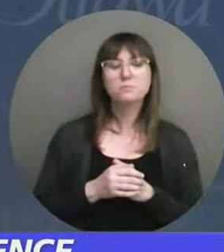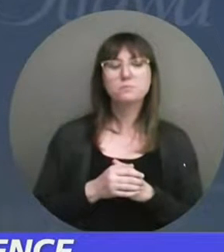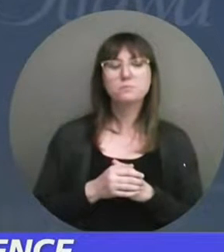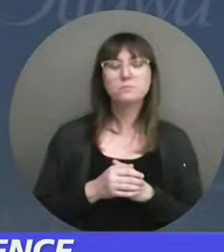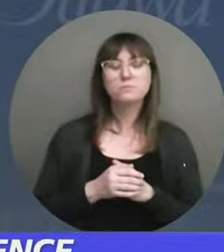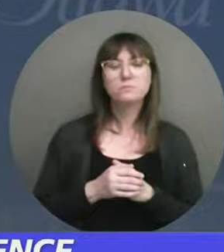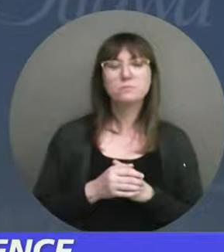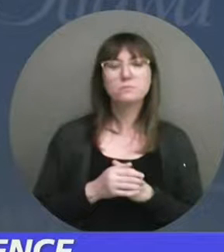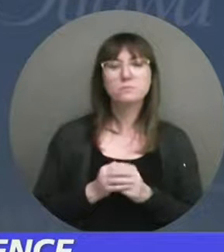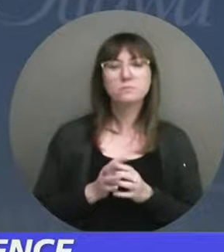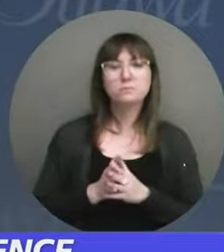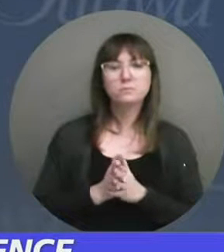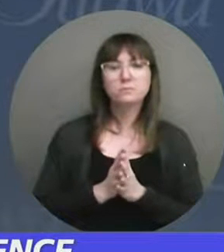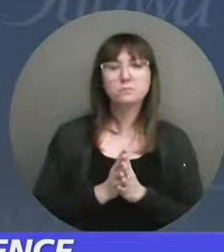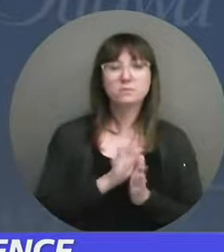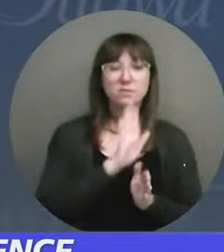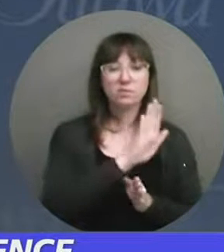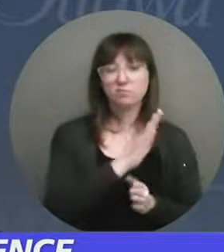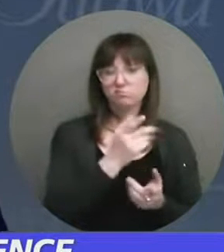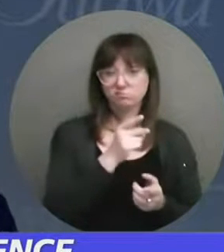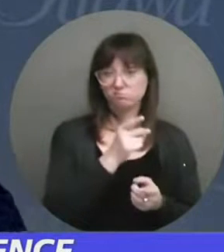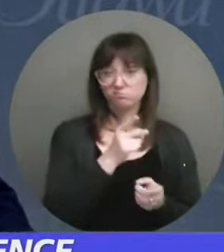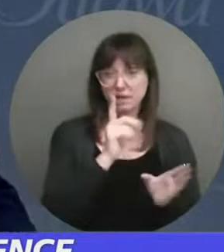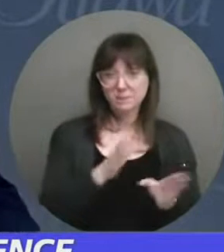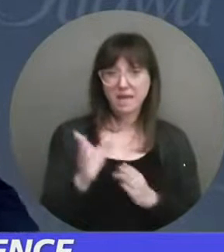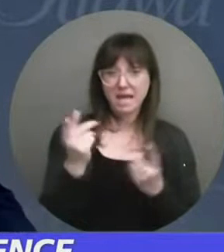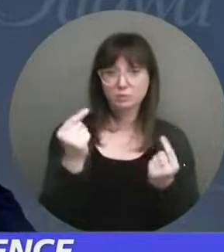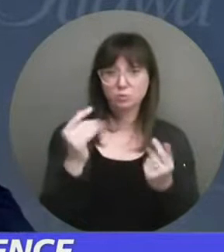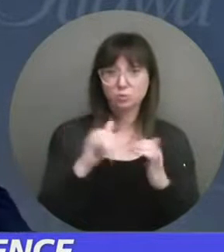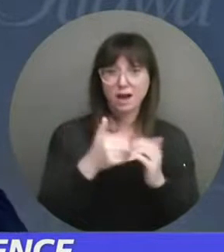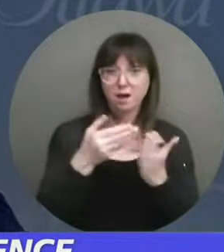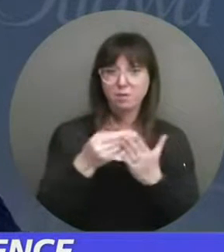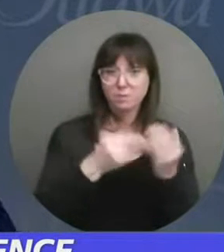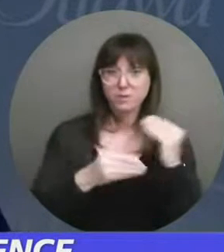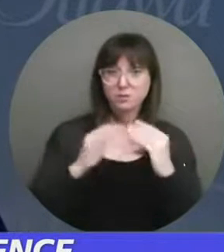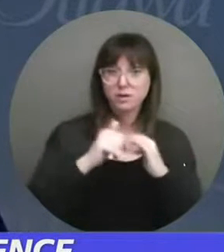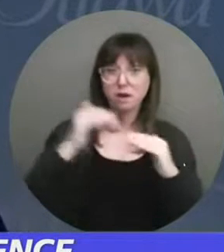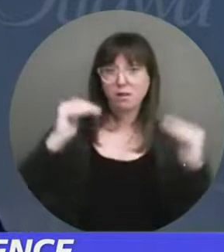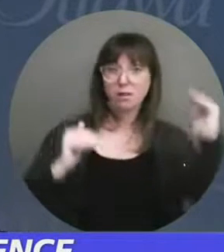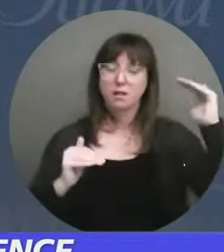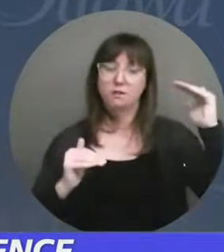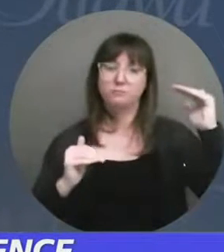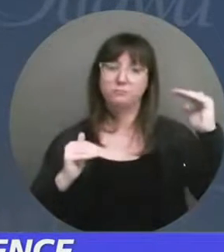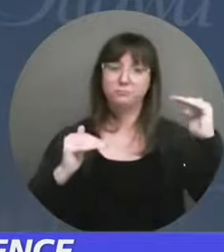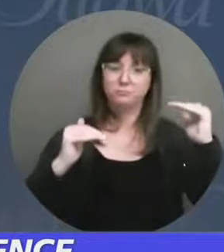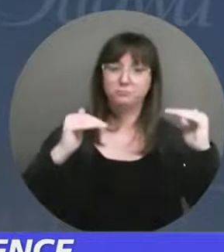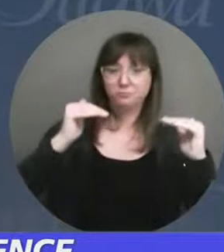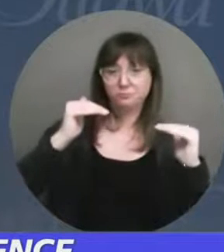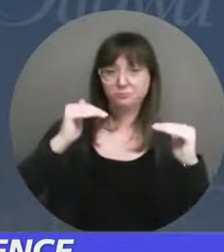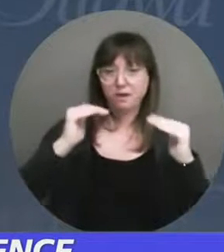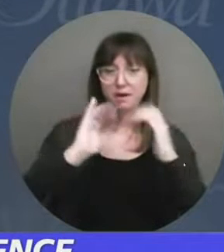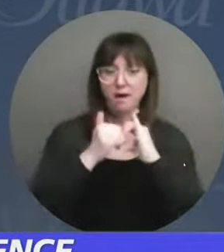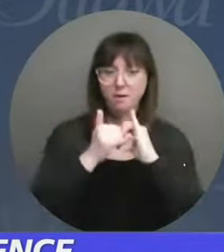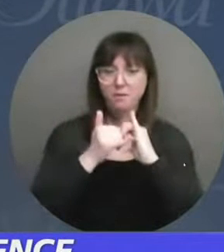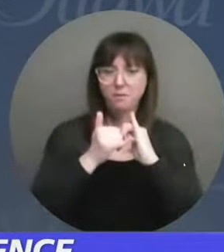What do you intend to do to actually restore a balanced budget? You mentioned earlier that we